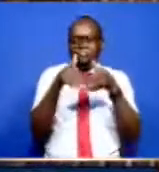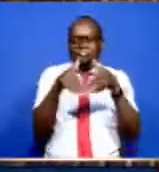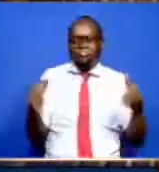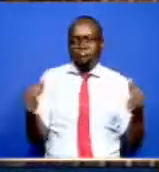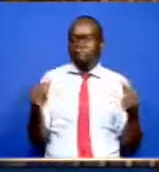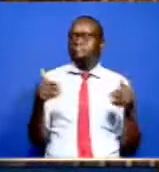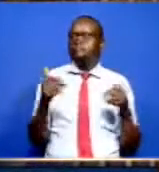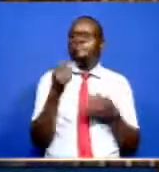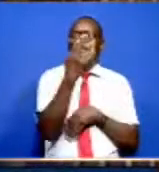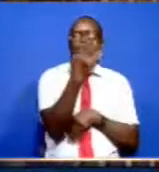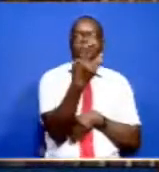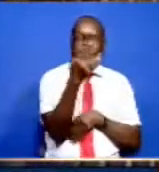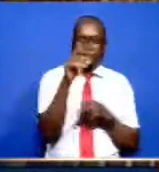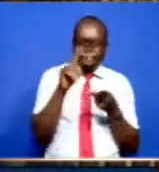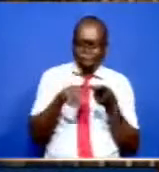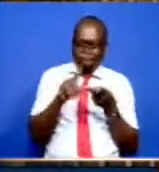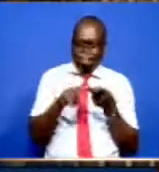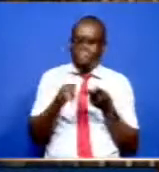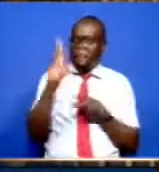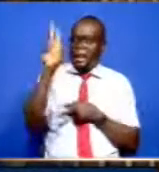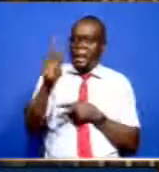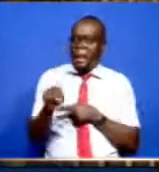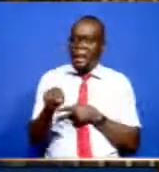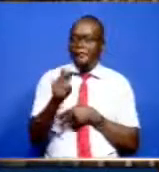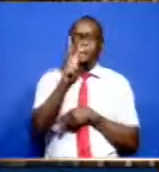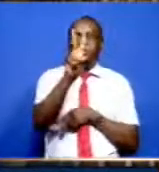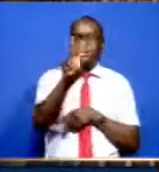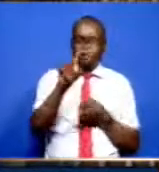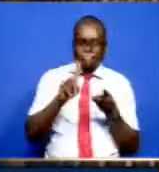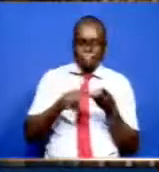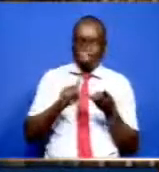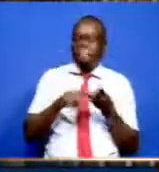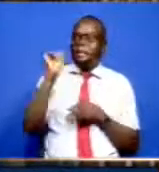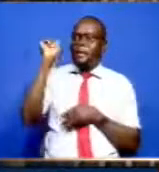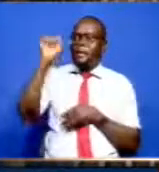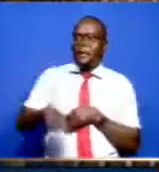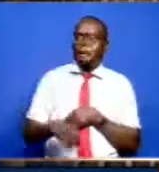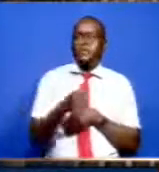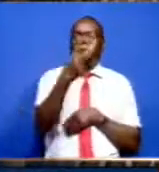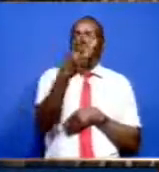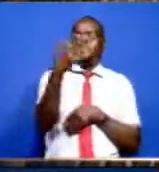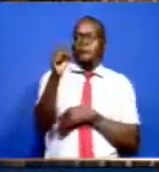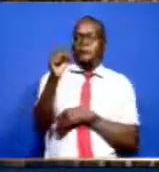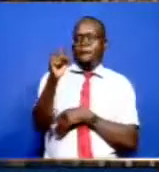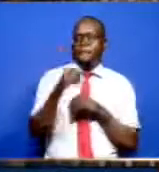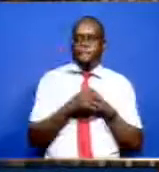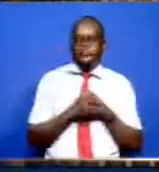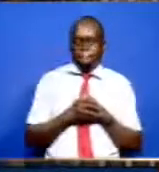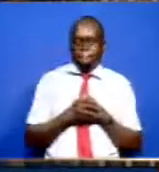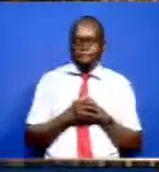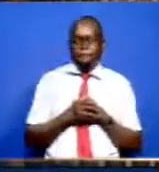Abstentions 4, nays 2, ayes 25.